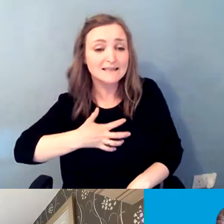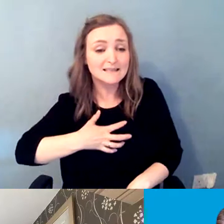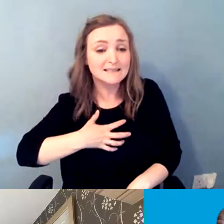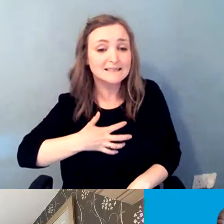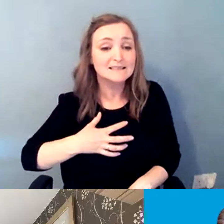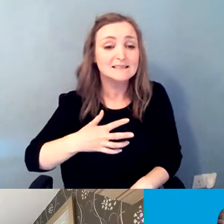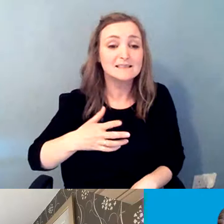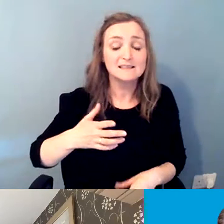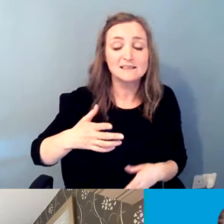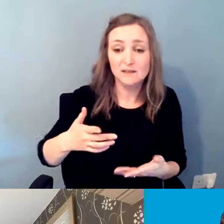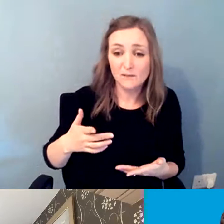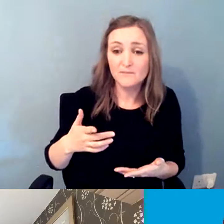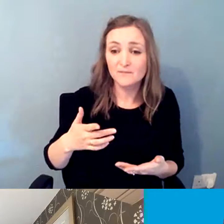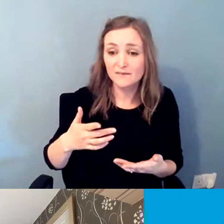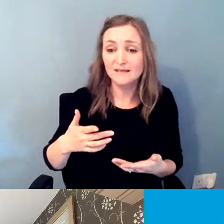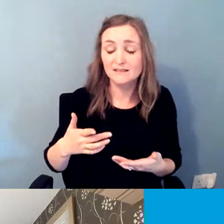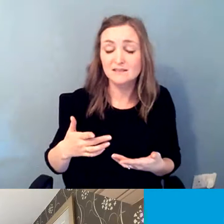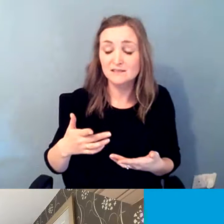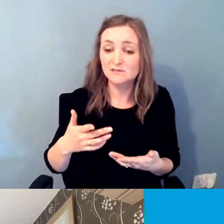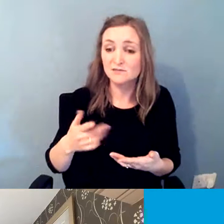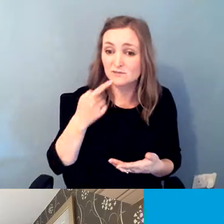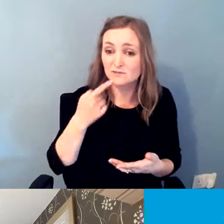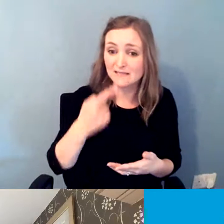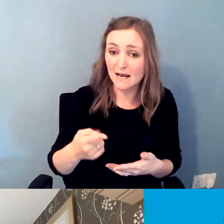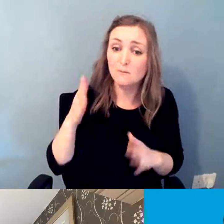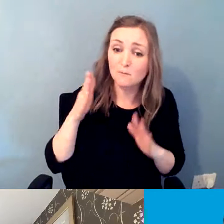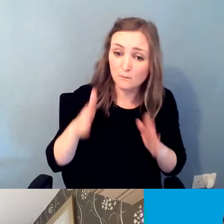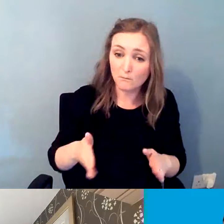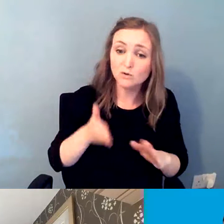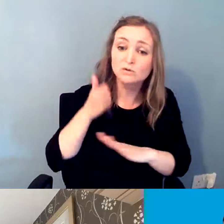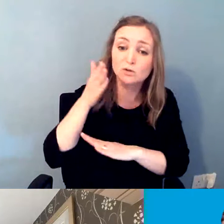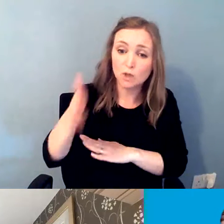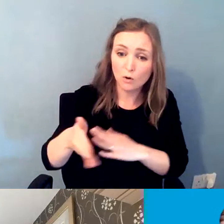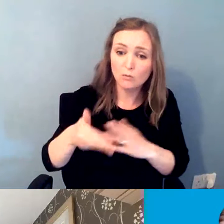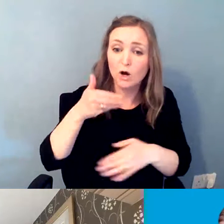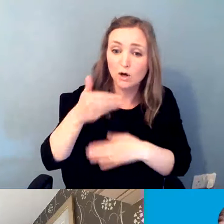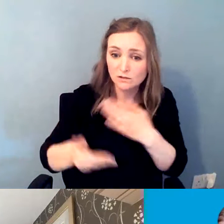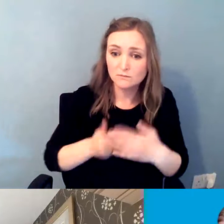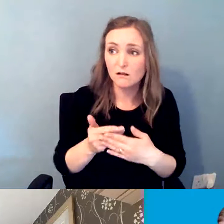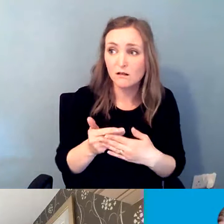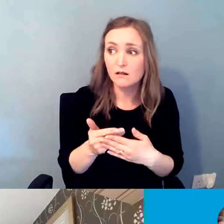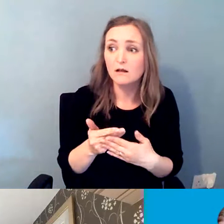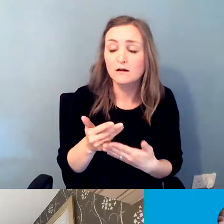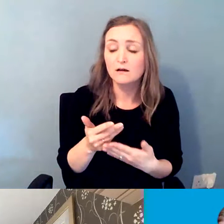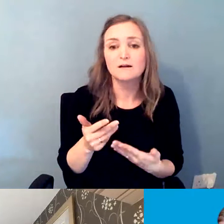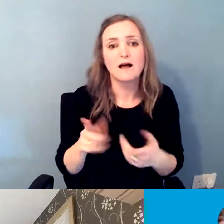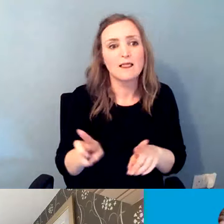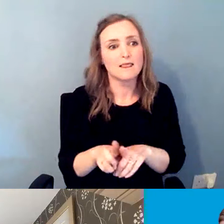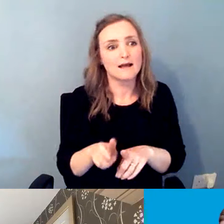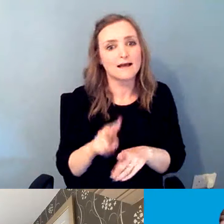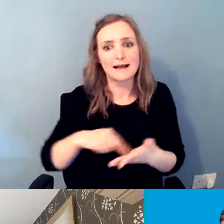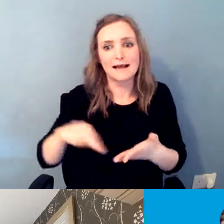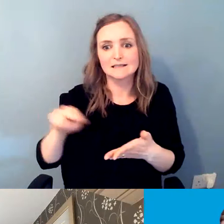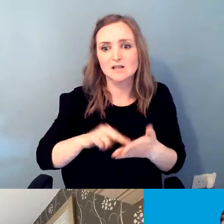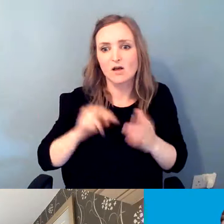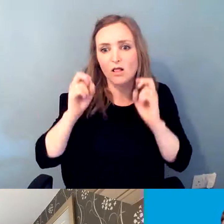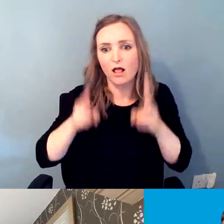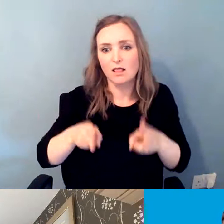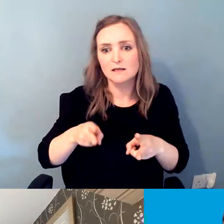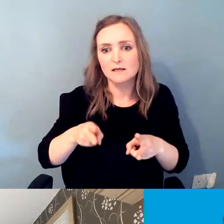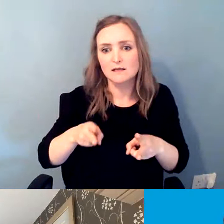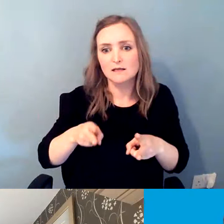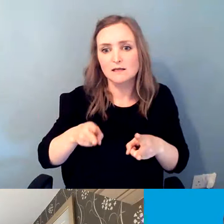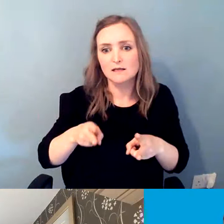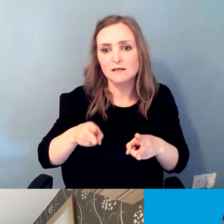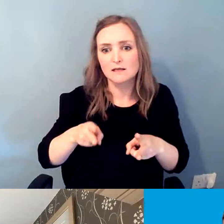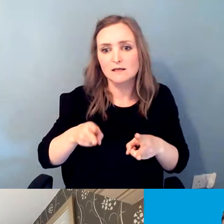weeks. And so they make an assumption that someone will work round a holiday or an important family event. And sometimes it is right for